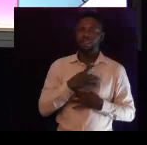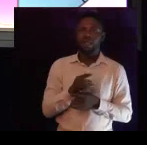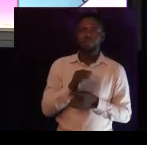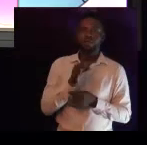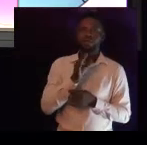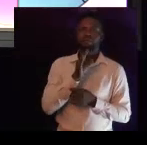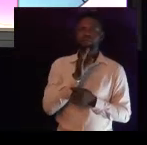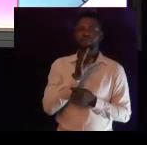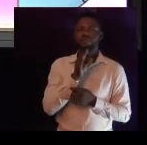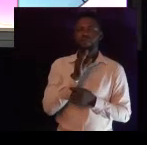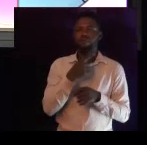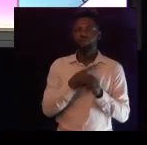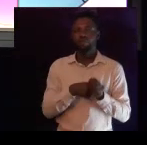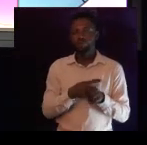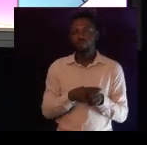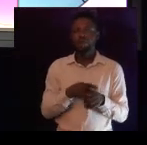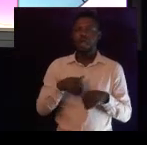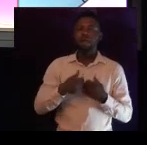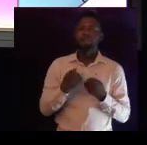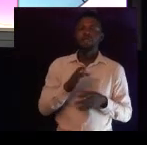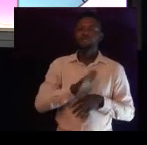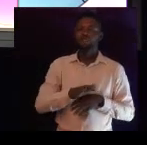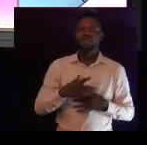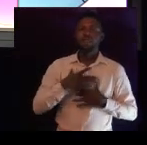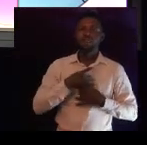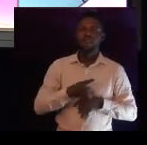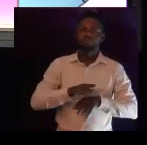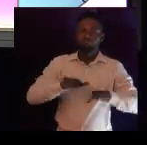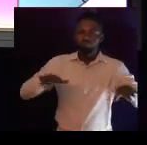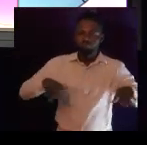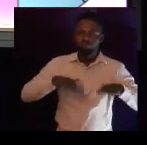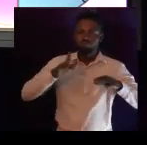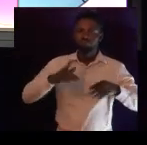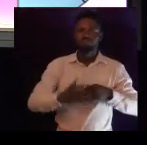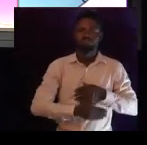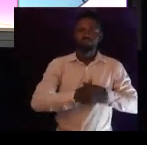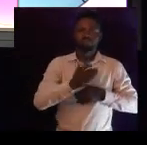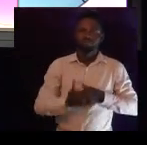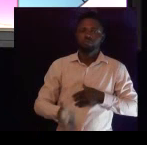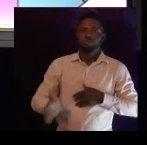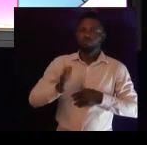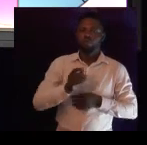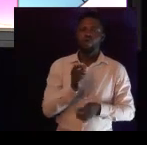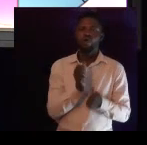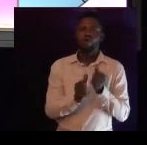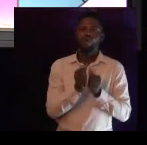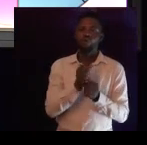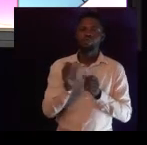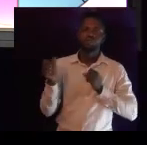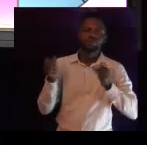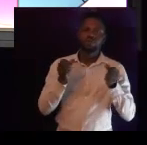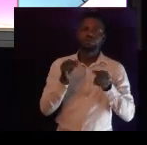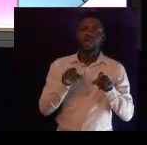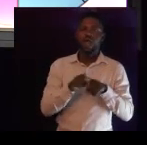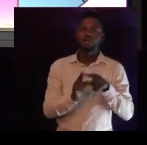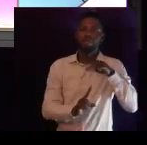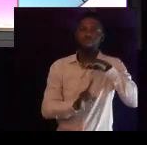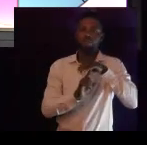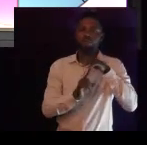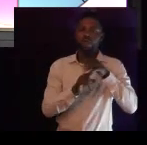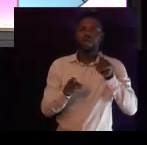children prefer swimming? How many children prefer lawn tennis? Which sport is as popular as lawn